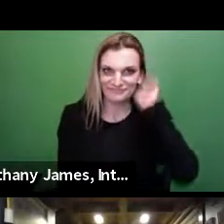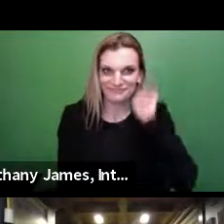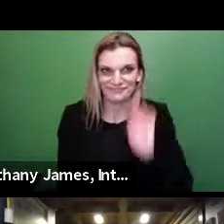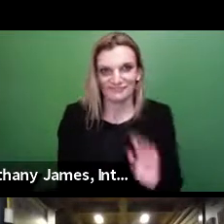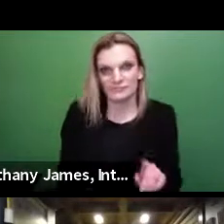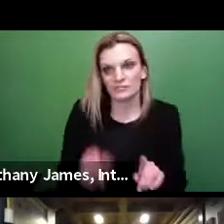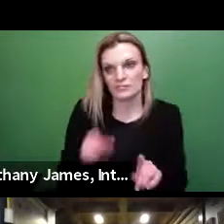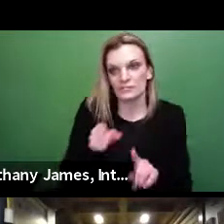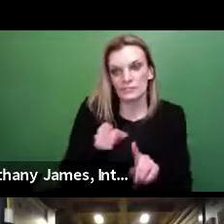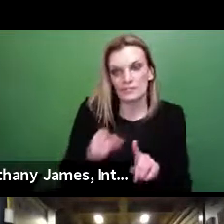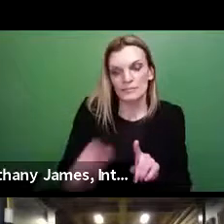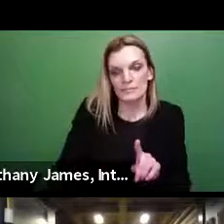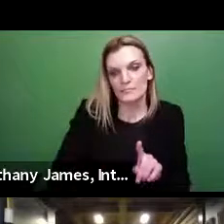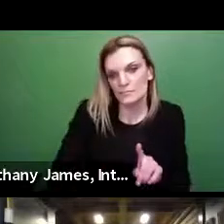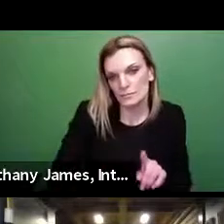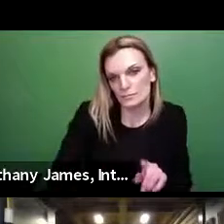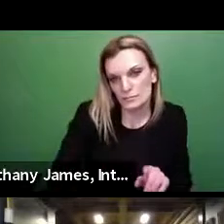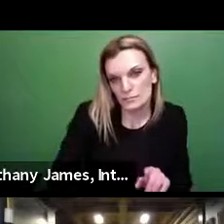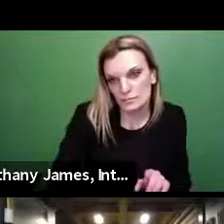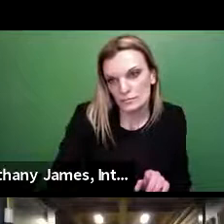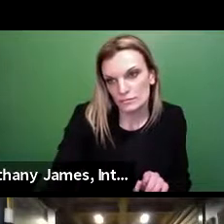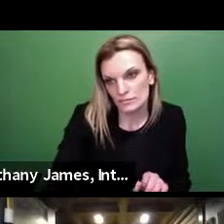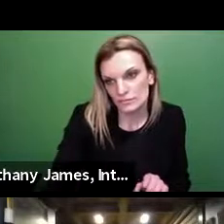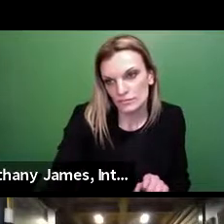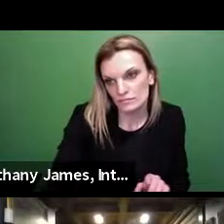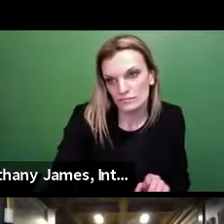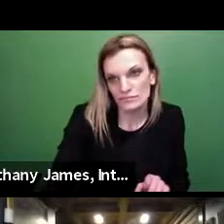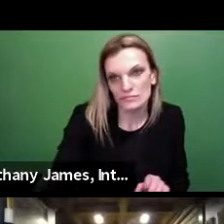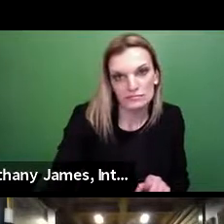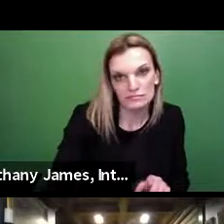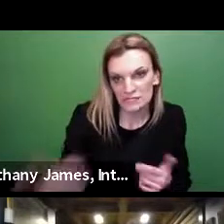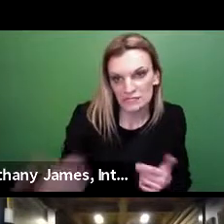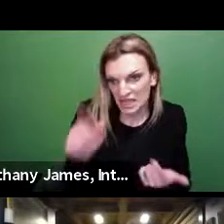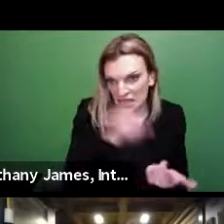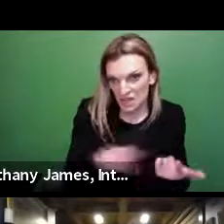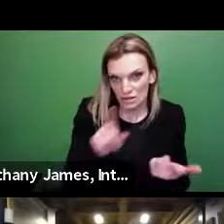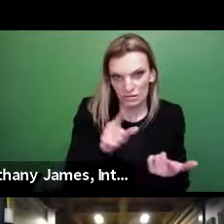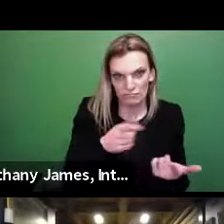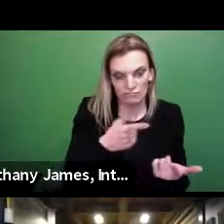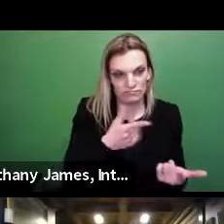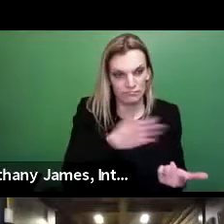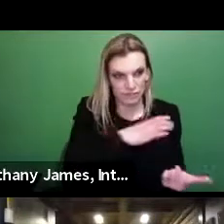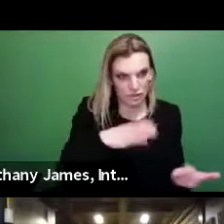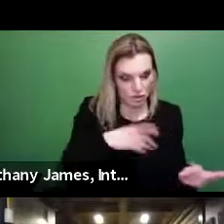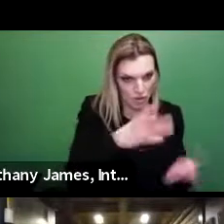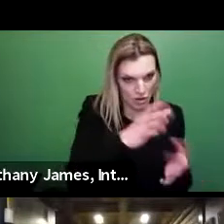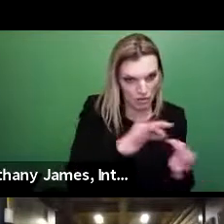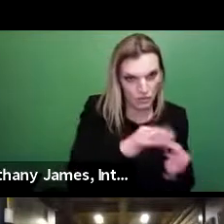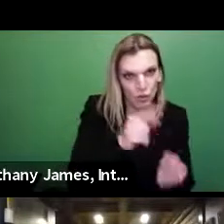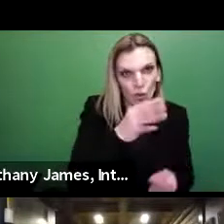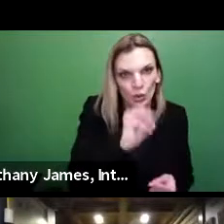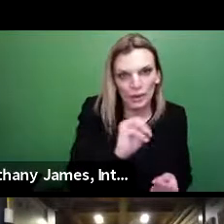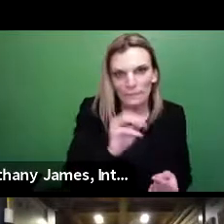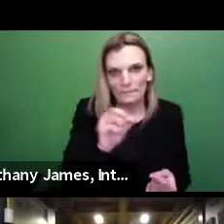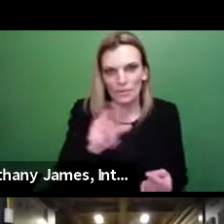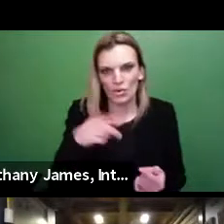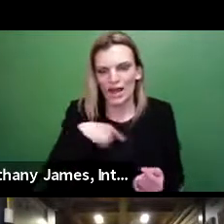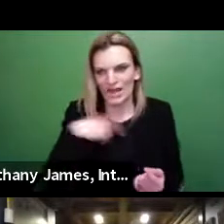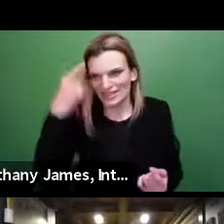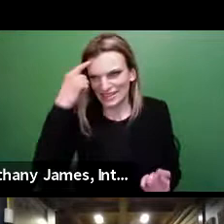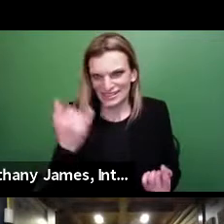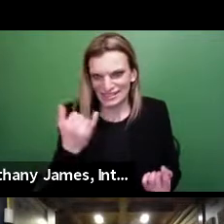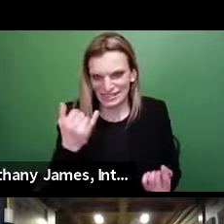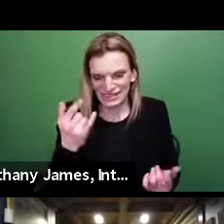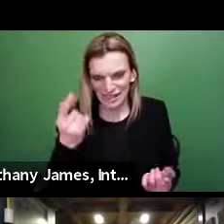Before I go to my colleagues, Commissioner Edwin or Commissioner Grimm, did either one of you all want to speak? I believe it's the